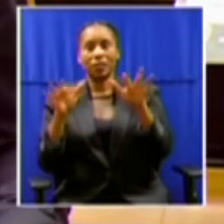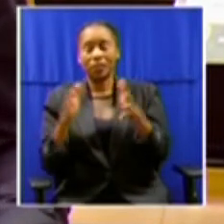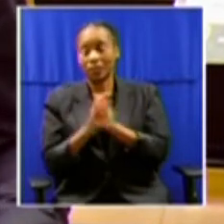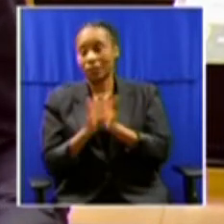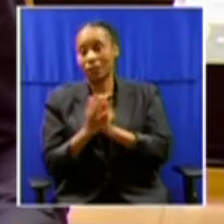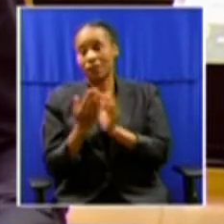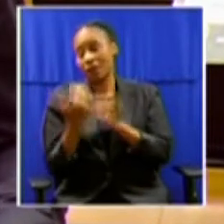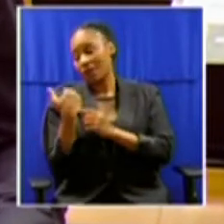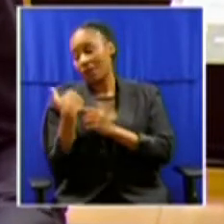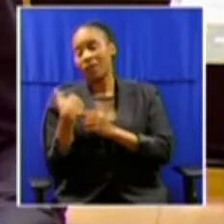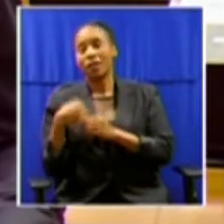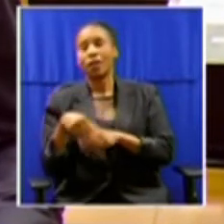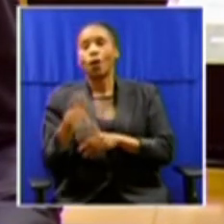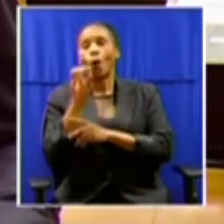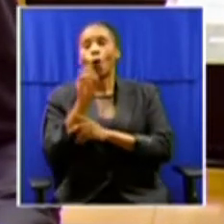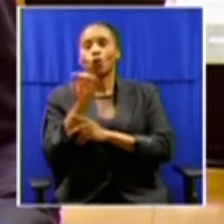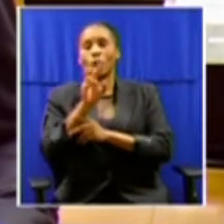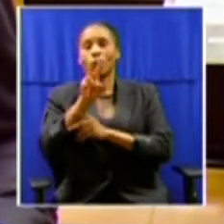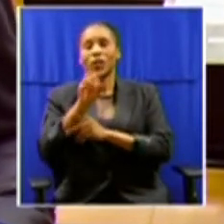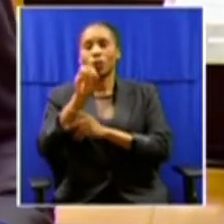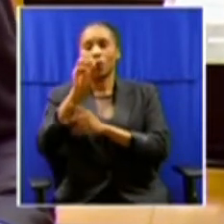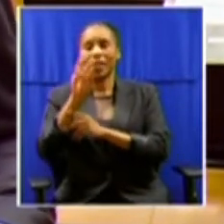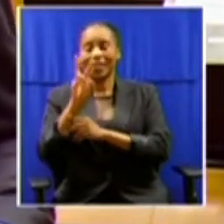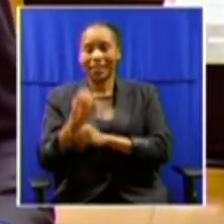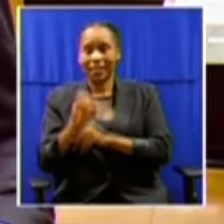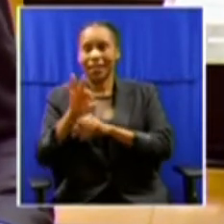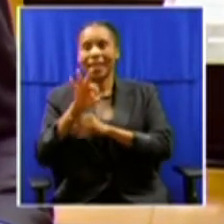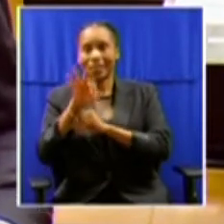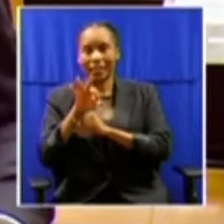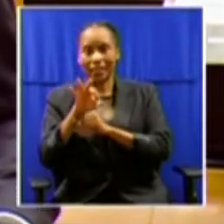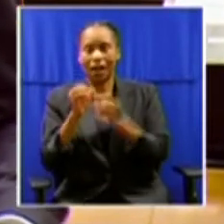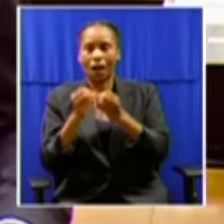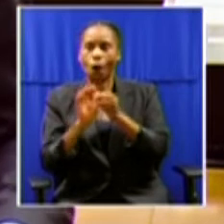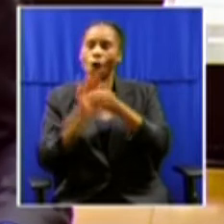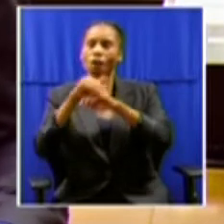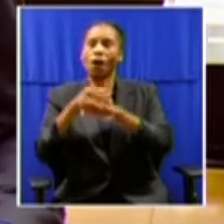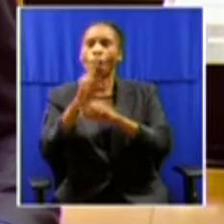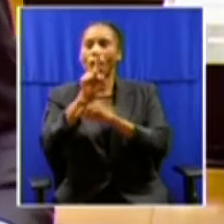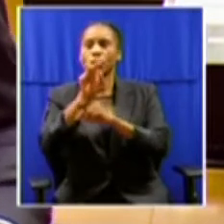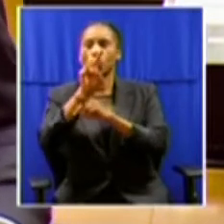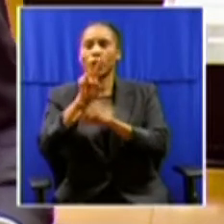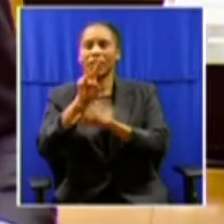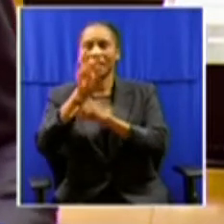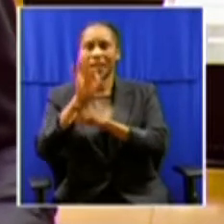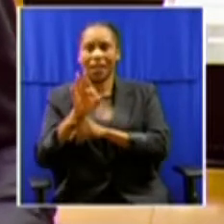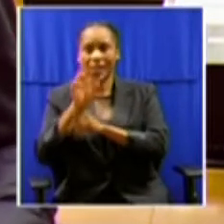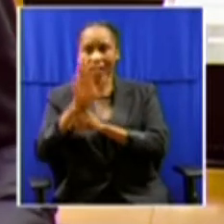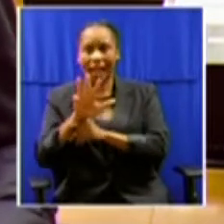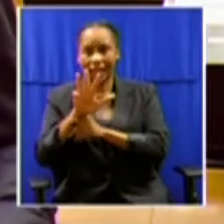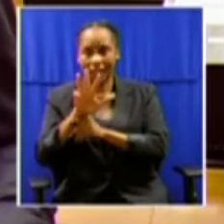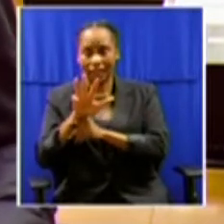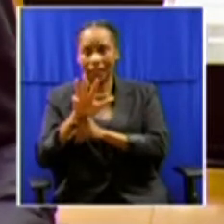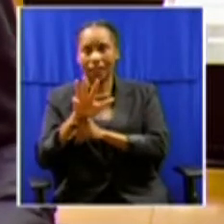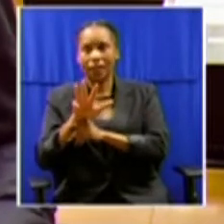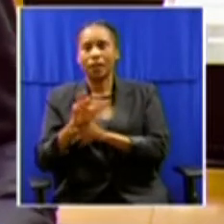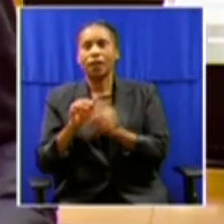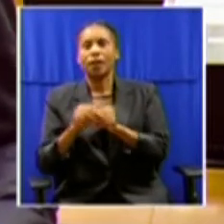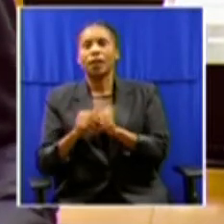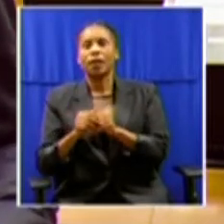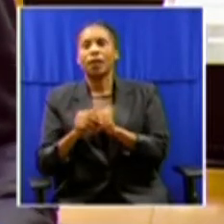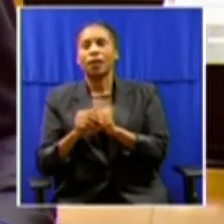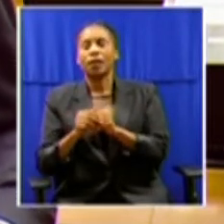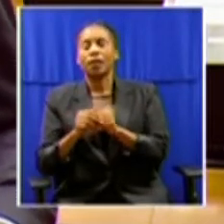30 October 2020, was just above 139 and 37 offenders, which